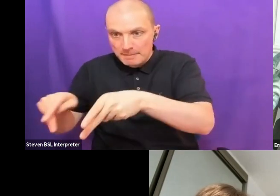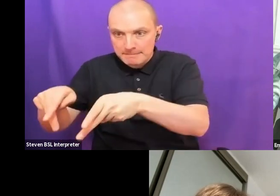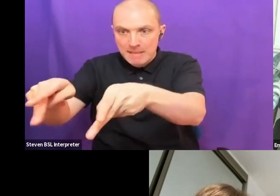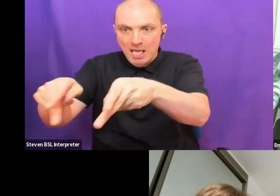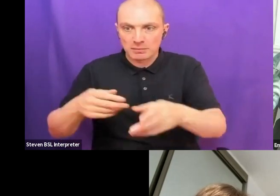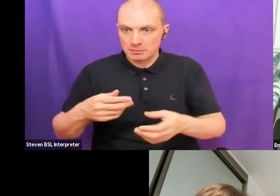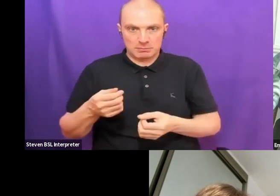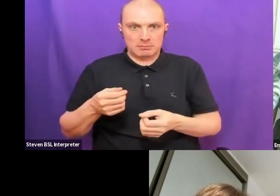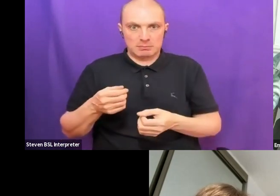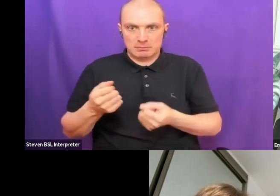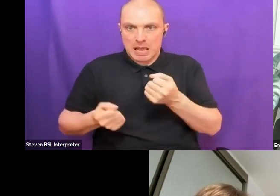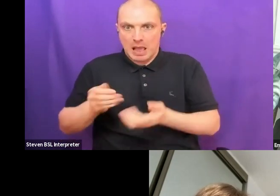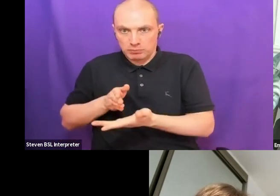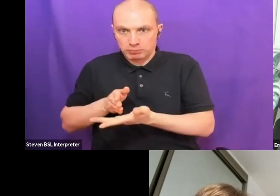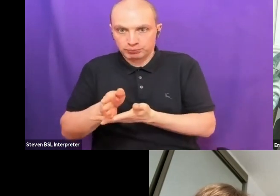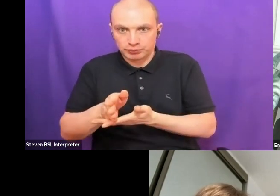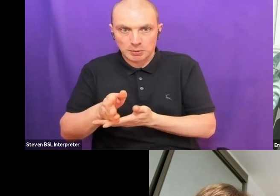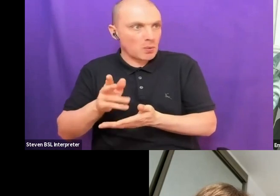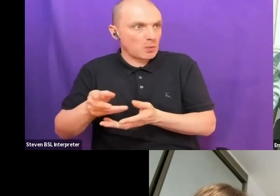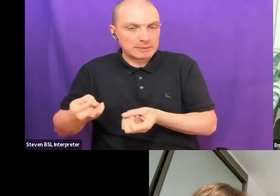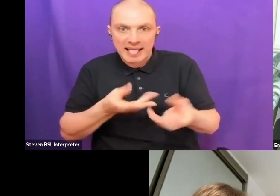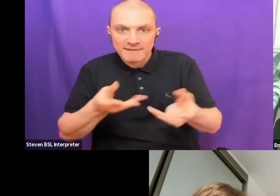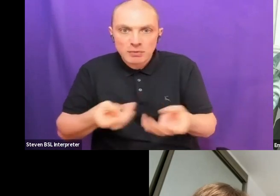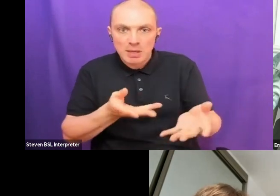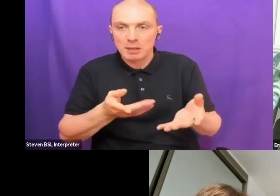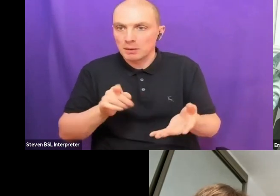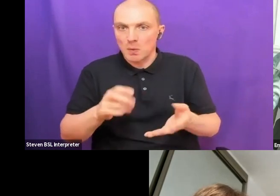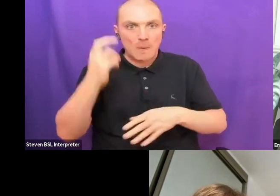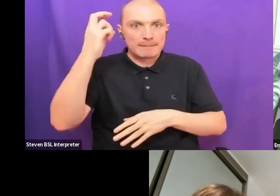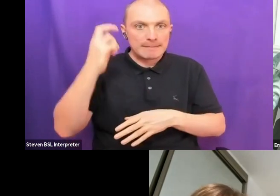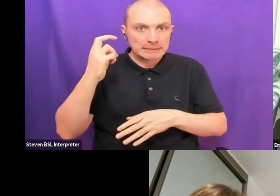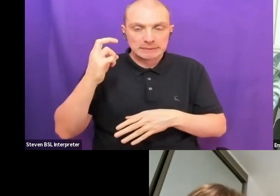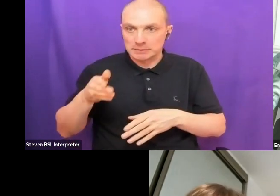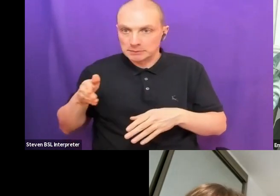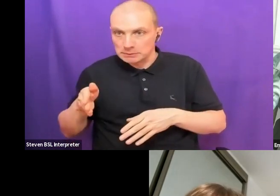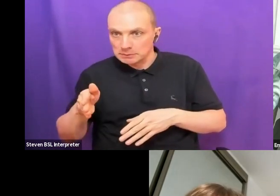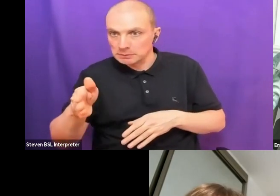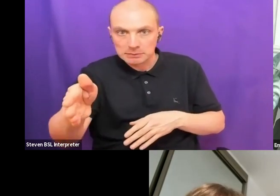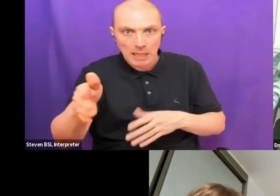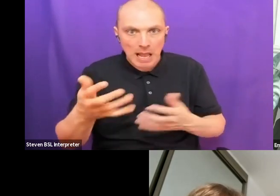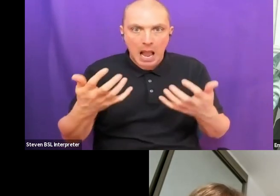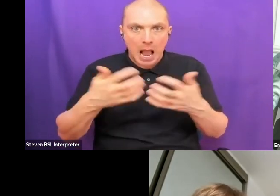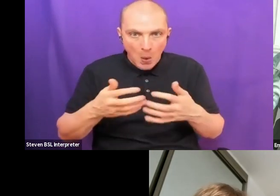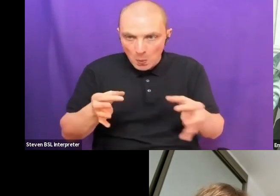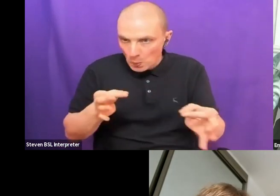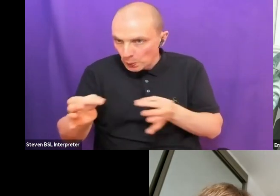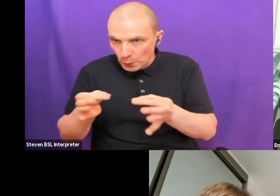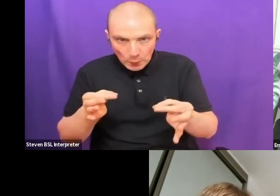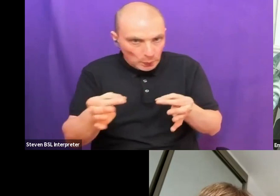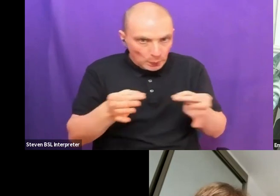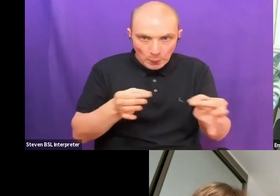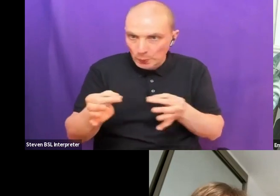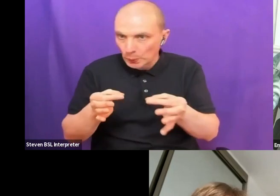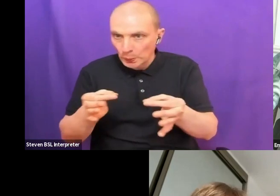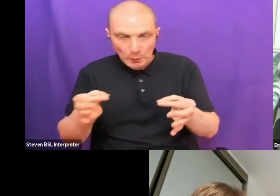what we need to do about access through main roads, bus routes, all of that that needs to be taken